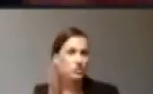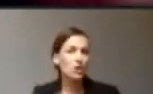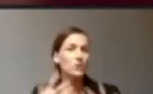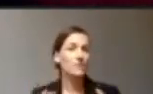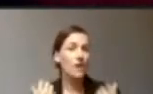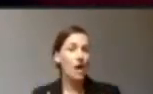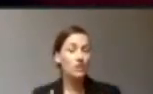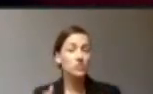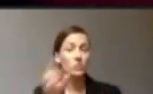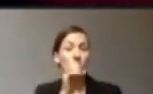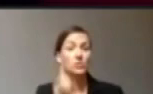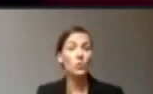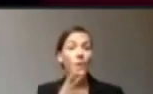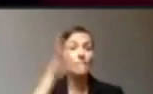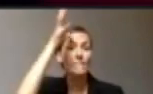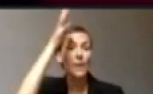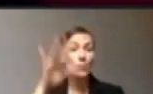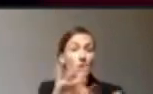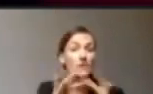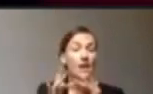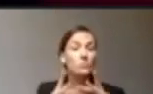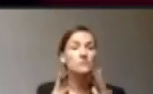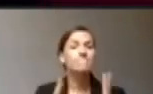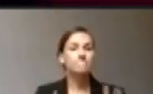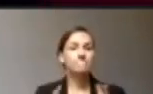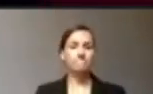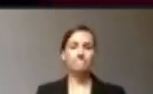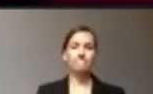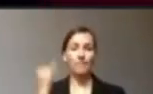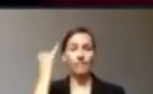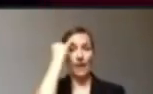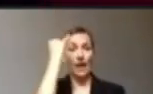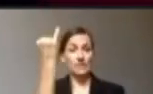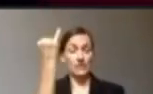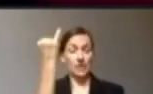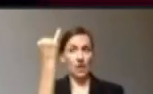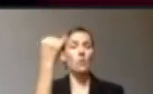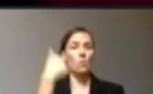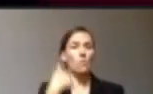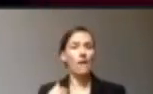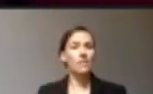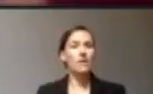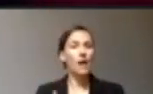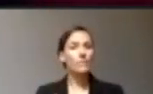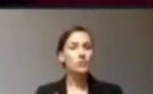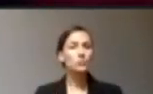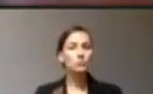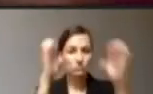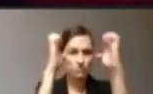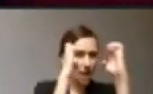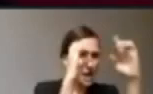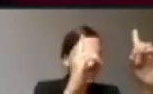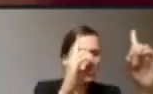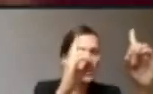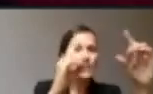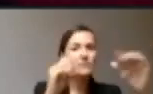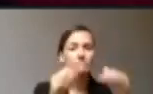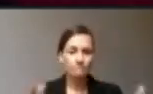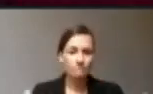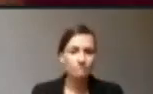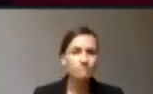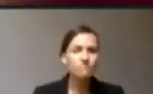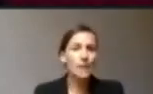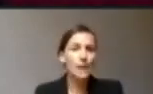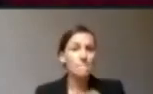with Detroit Parent Network really embrace this notion that we have this opportunity to educate, equip, and